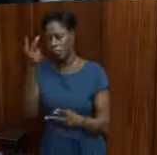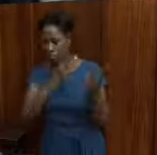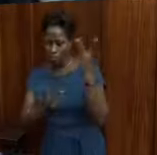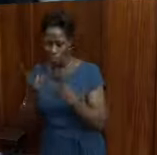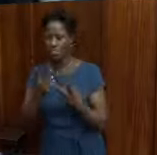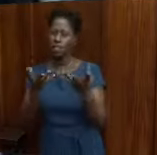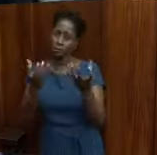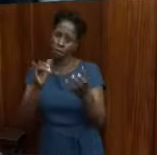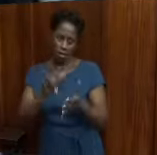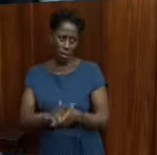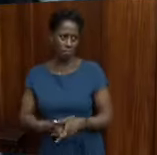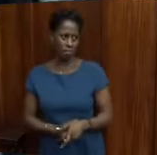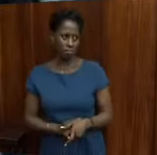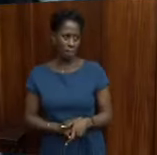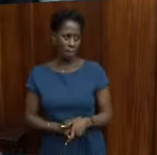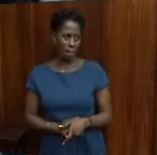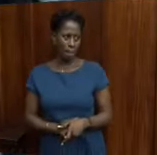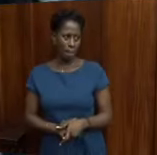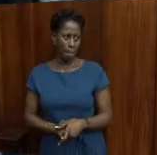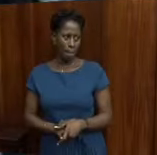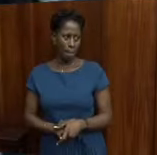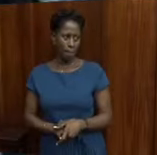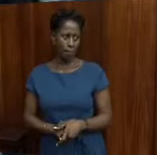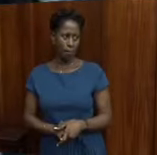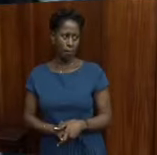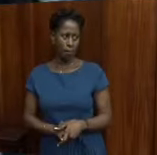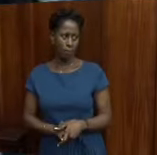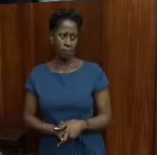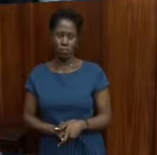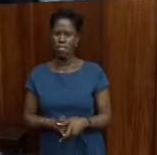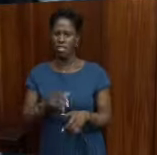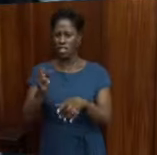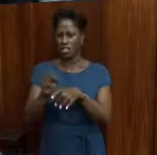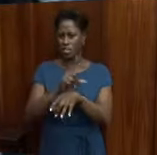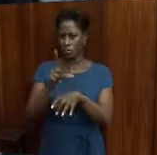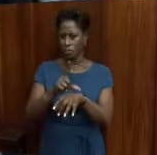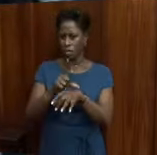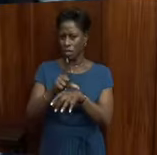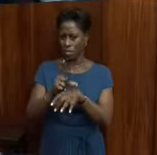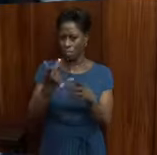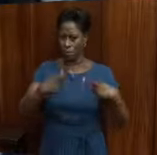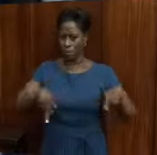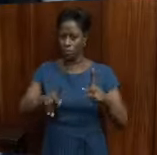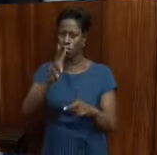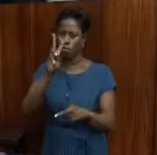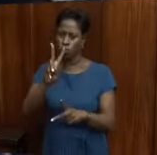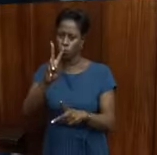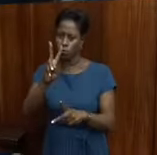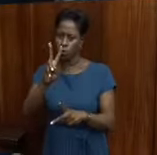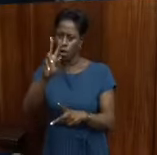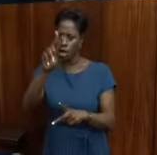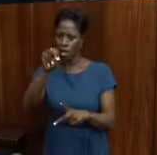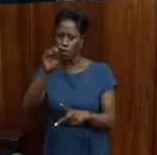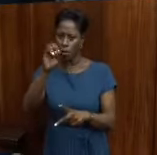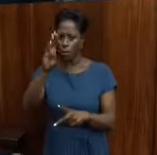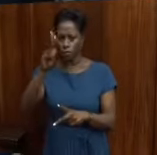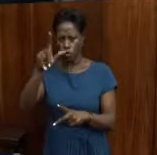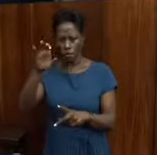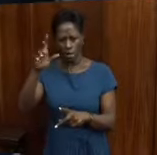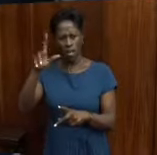stands out on the world stage as the birthplace of two Nobel laureates. As a result of the achievements, coupled